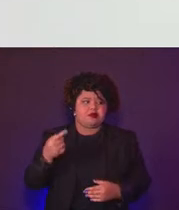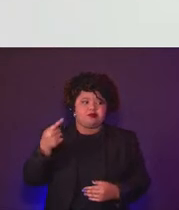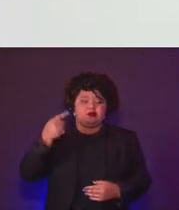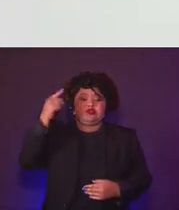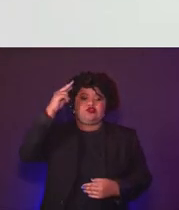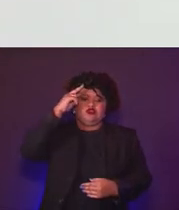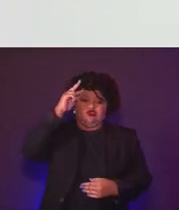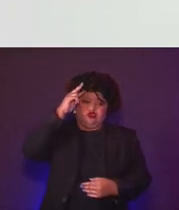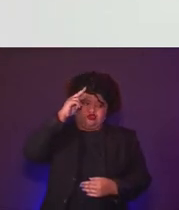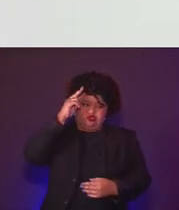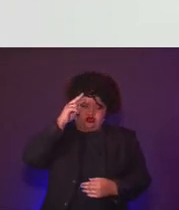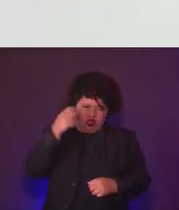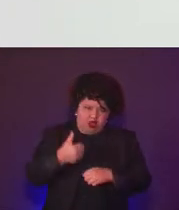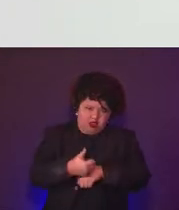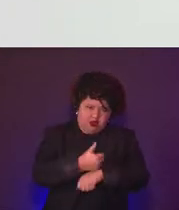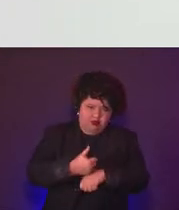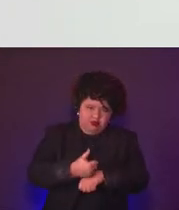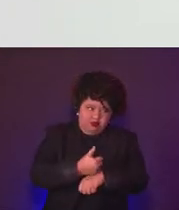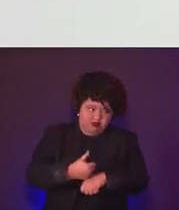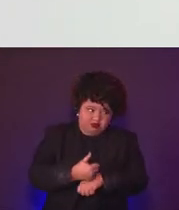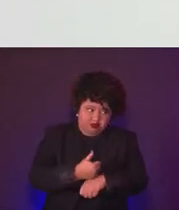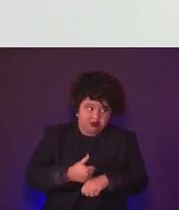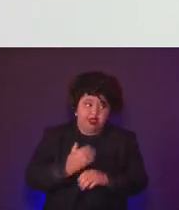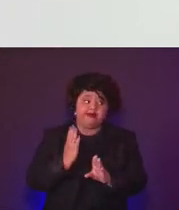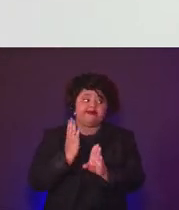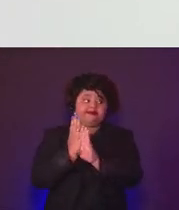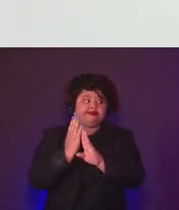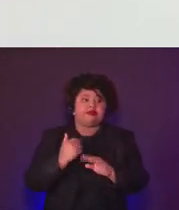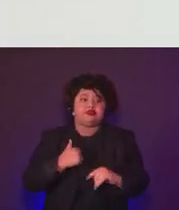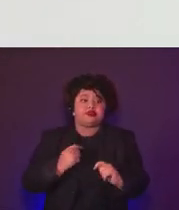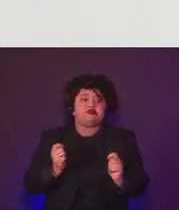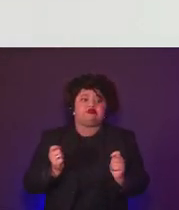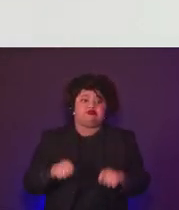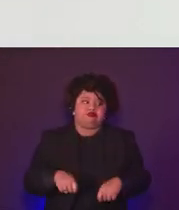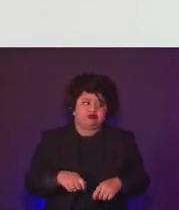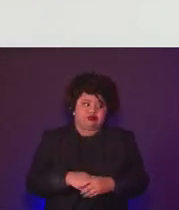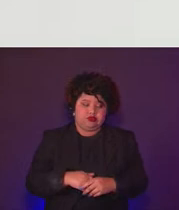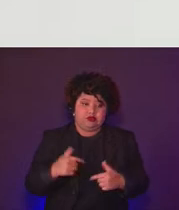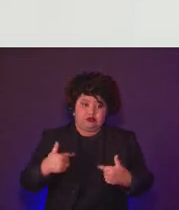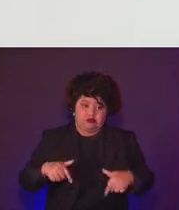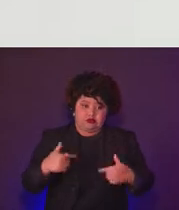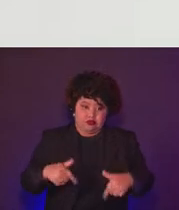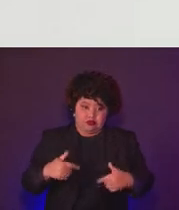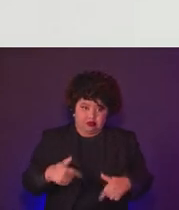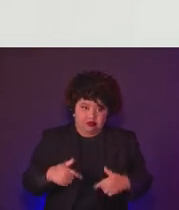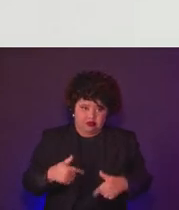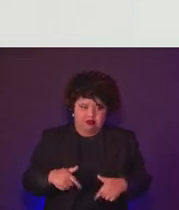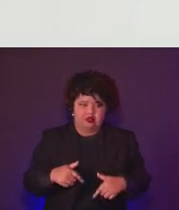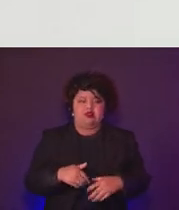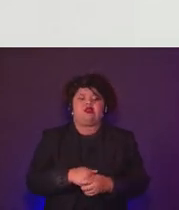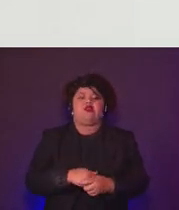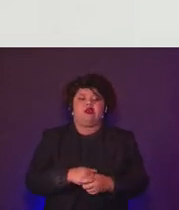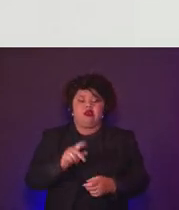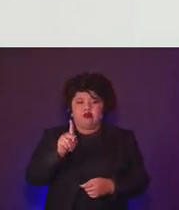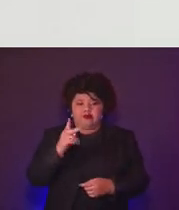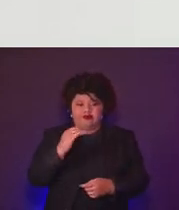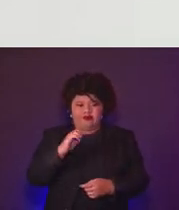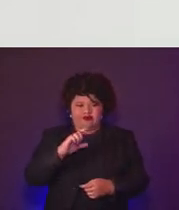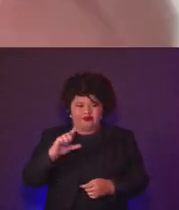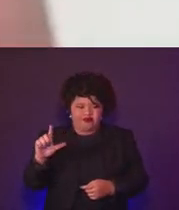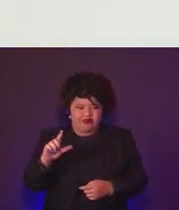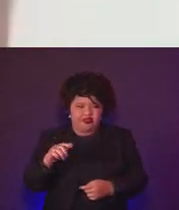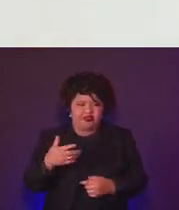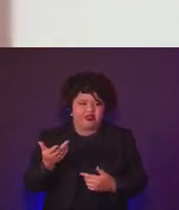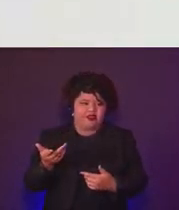professional. When I discovered that I would be working with Phil on statistics boot camps,